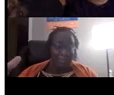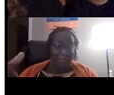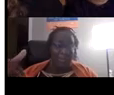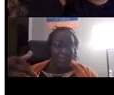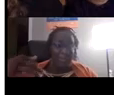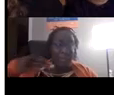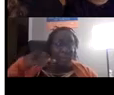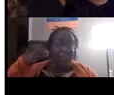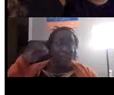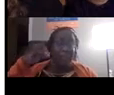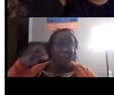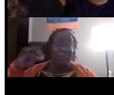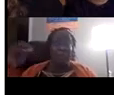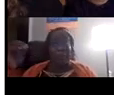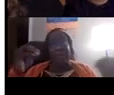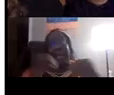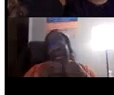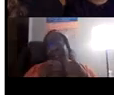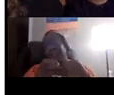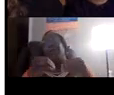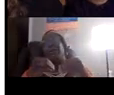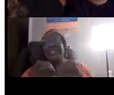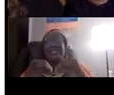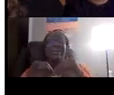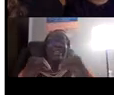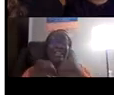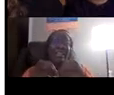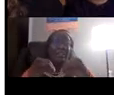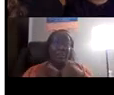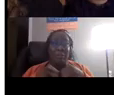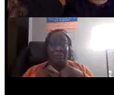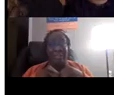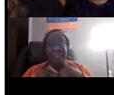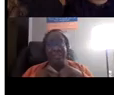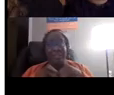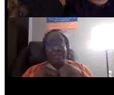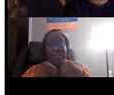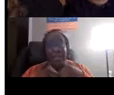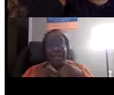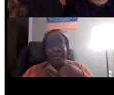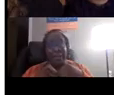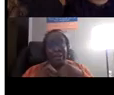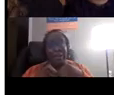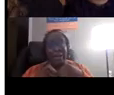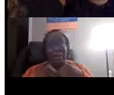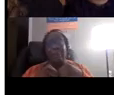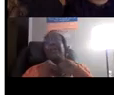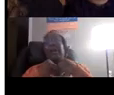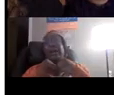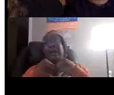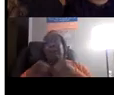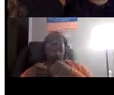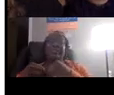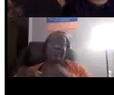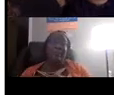grace, right? So that the very act of participating in Eucharist can be